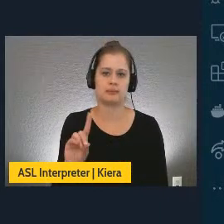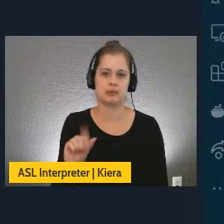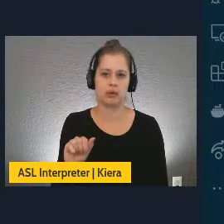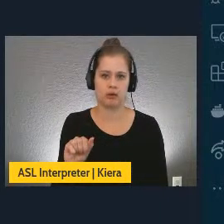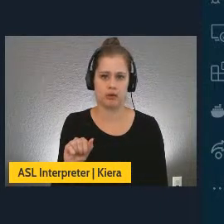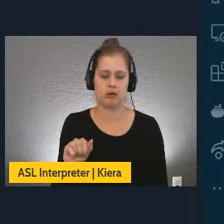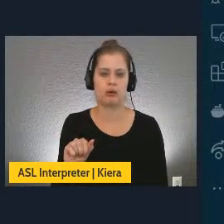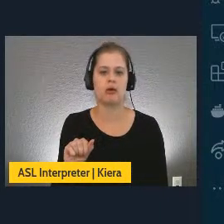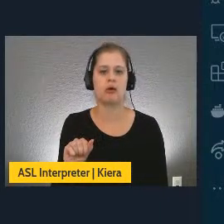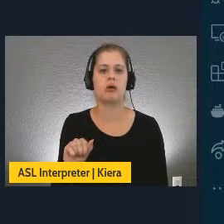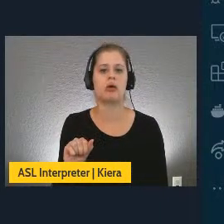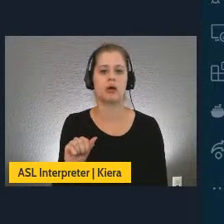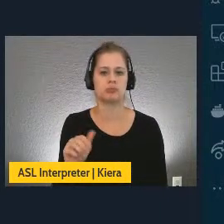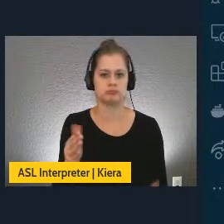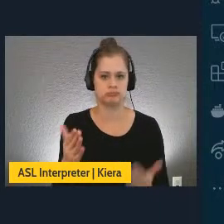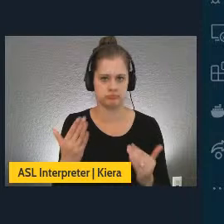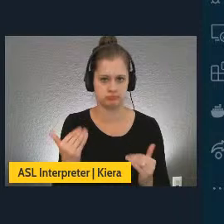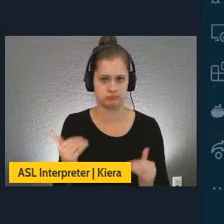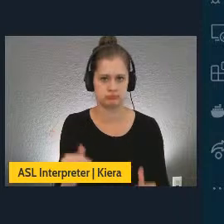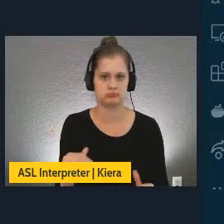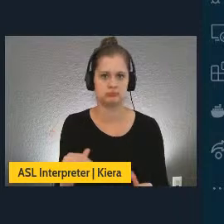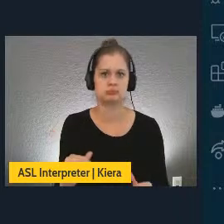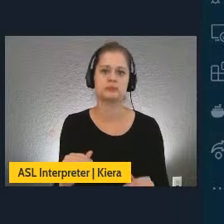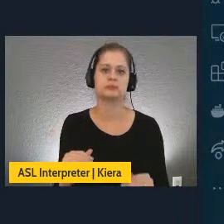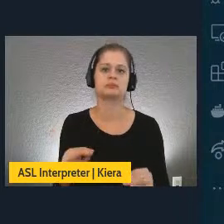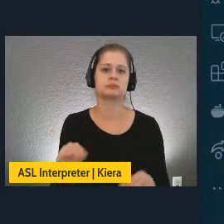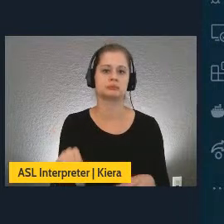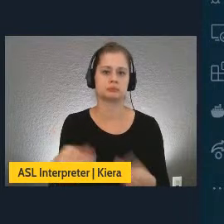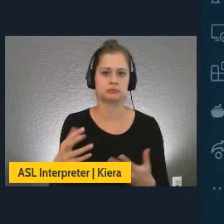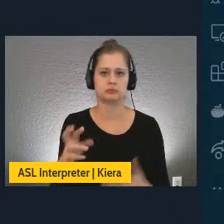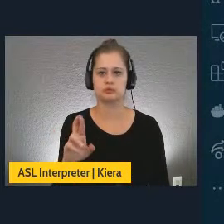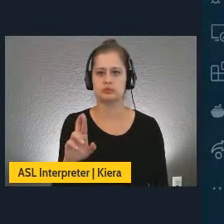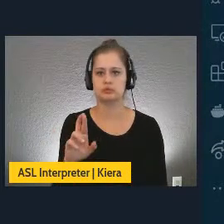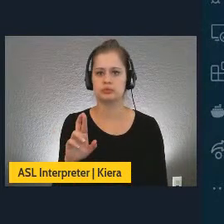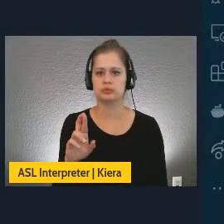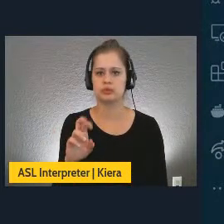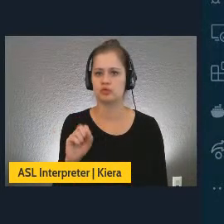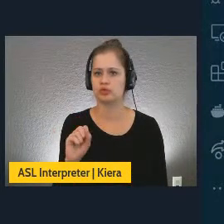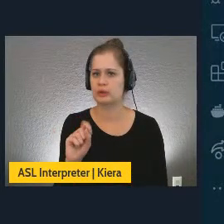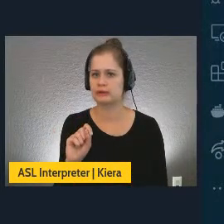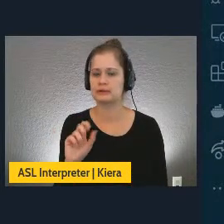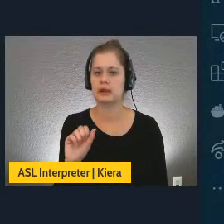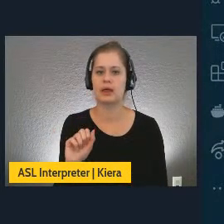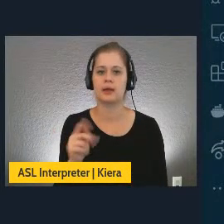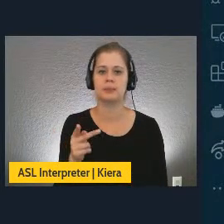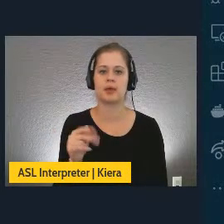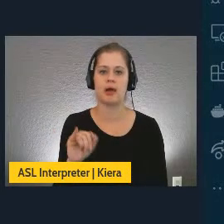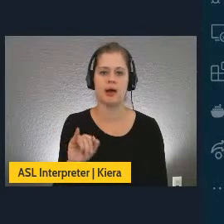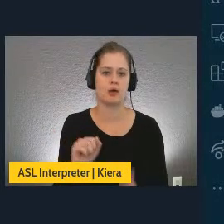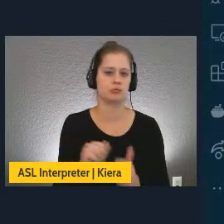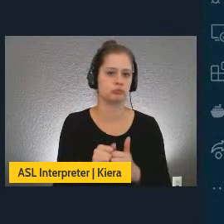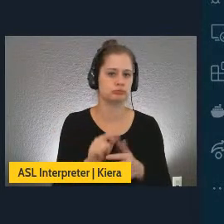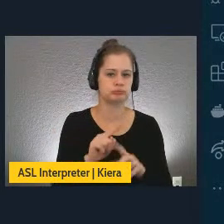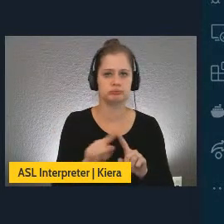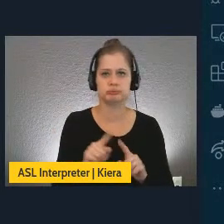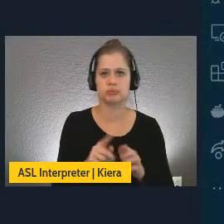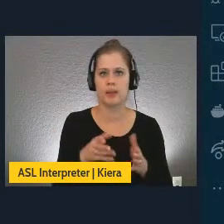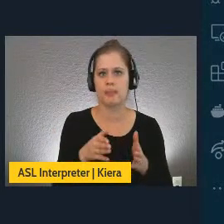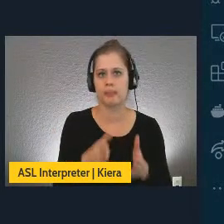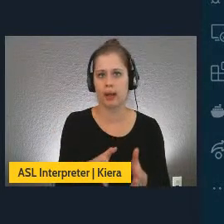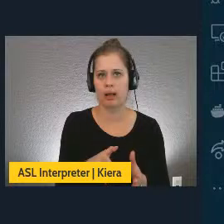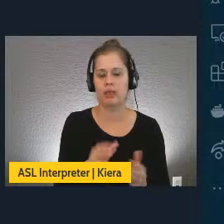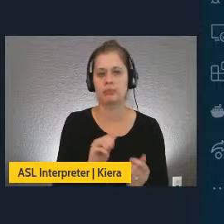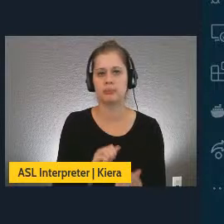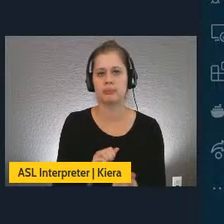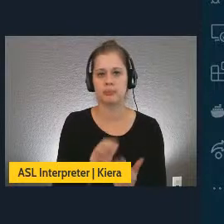and providing some access, and a REST API with some path and methods added to them.